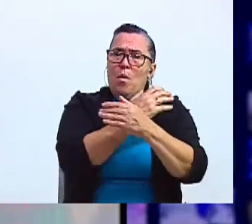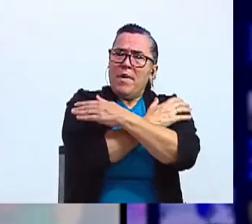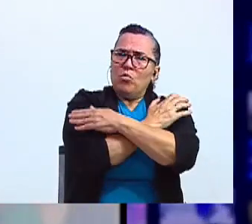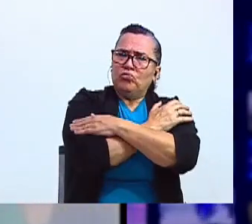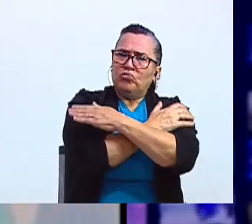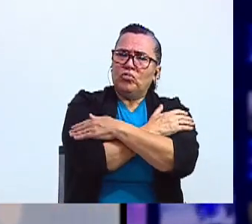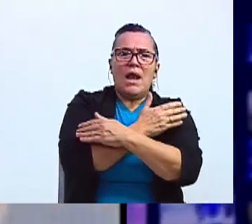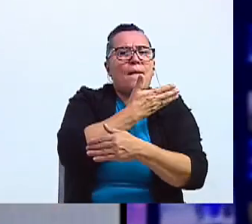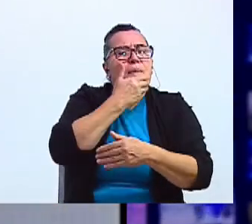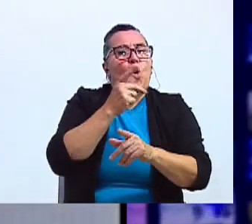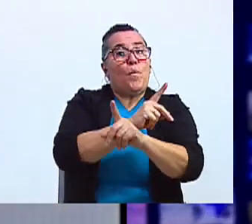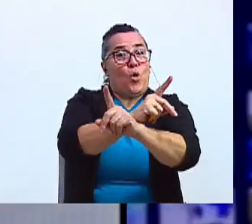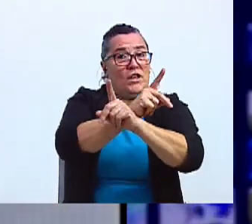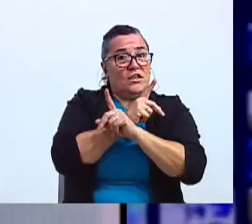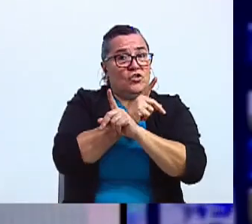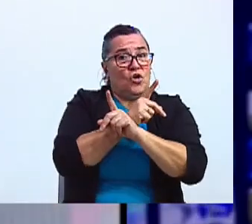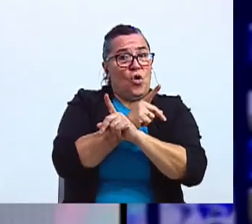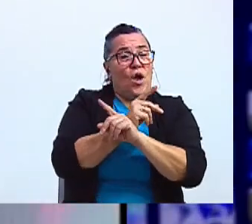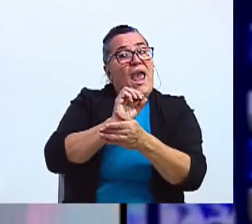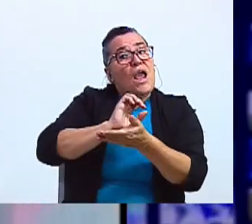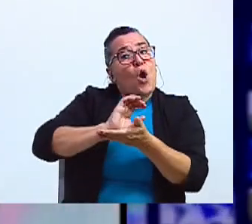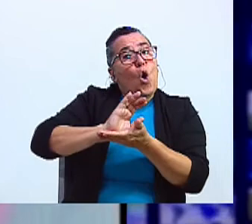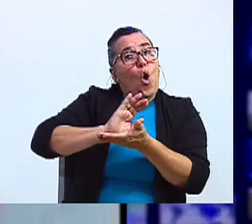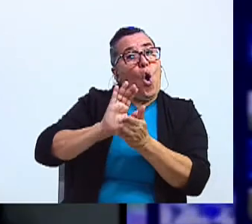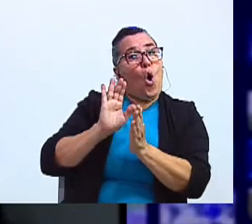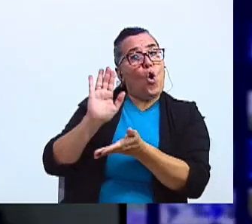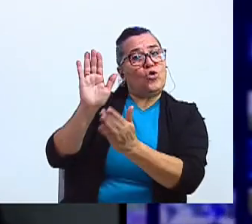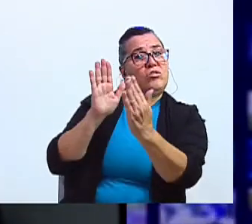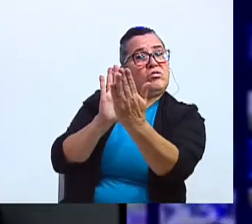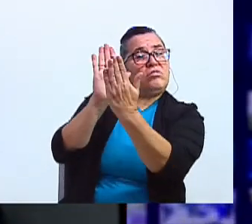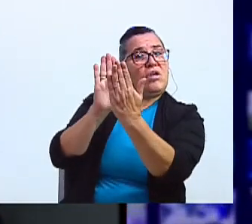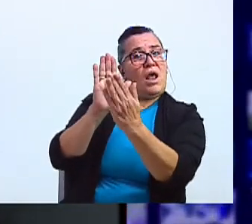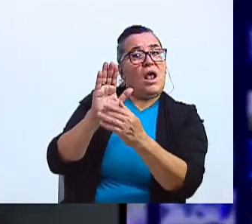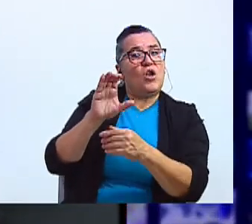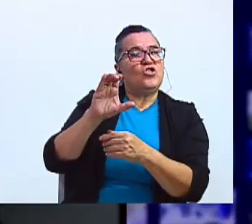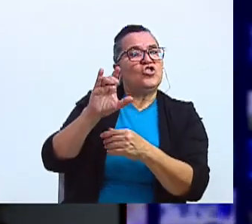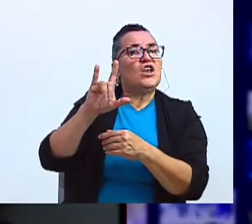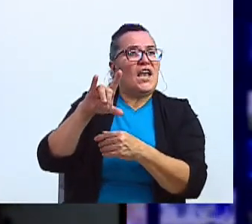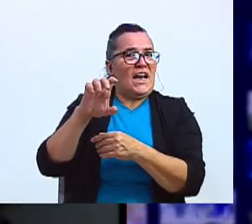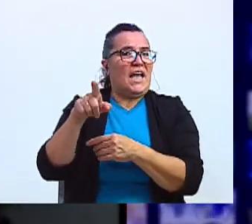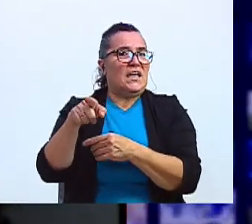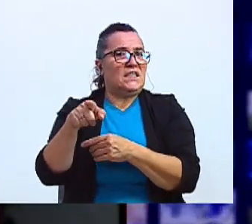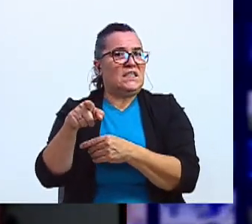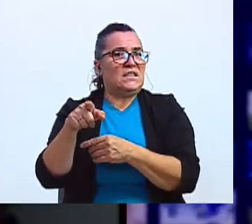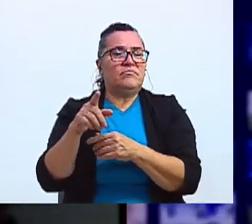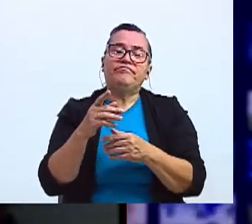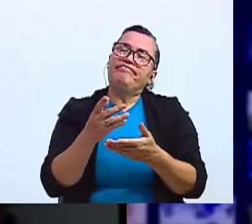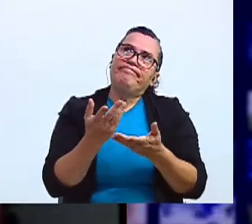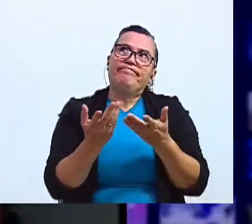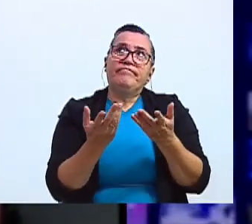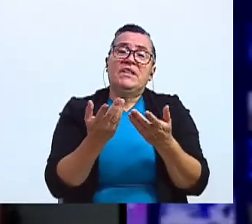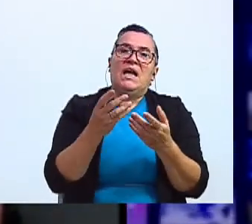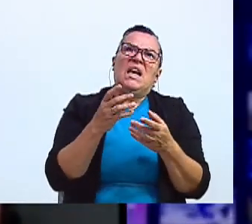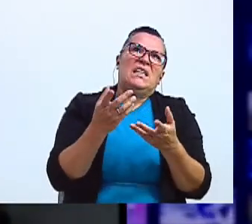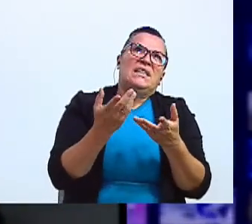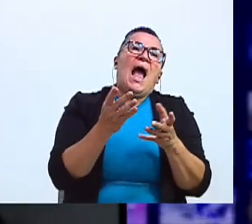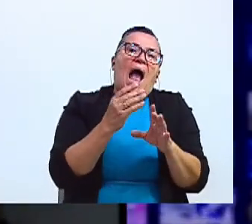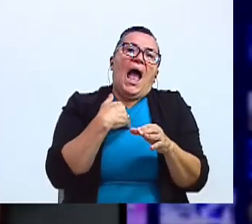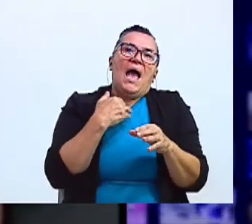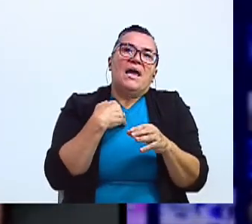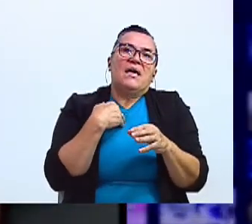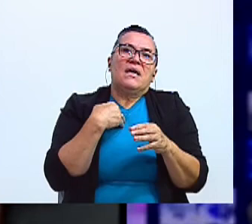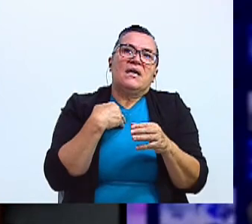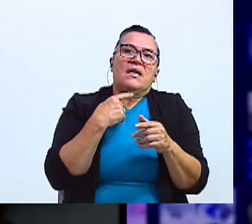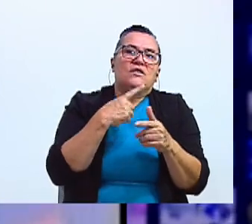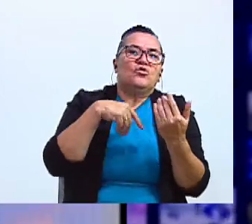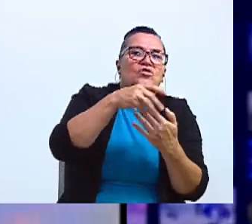the best protection against cliques. If the cliques that you don't hang out with like bother you,